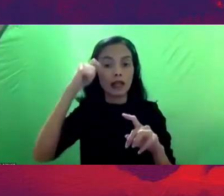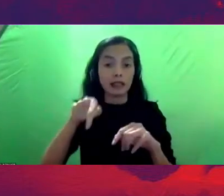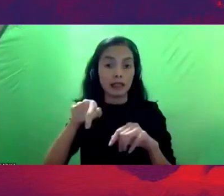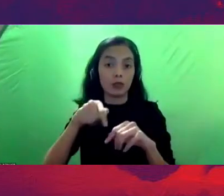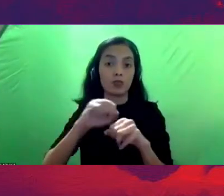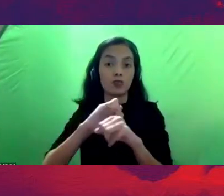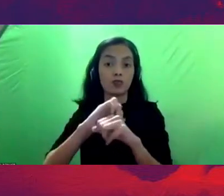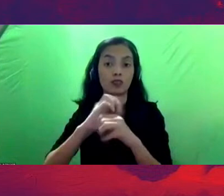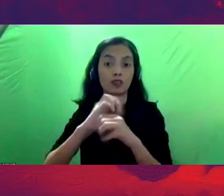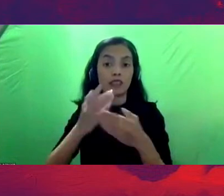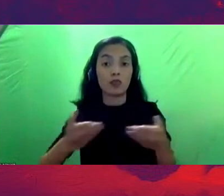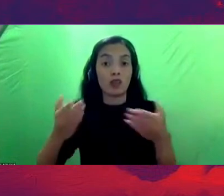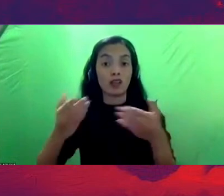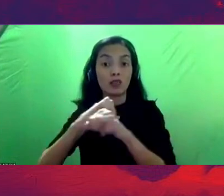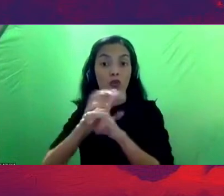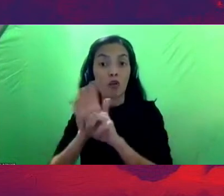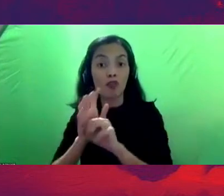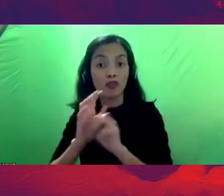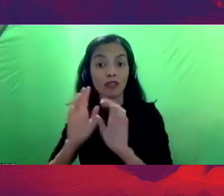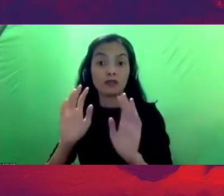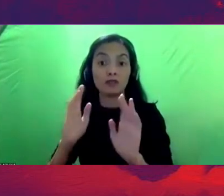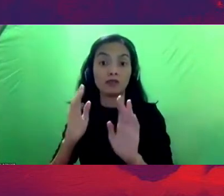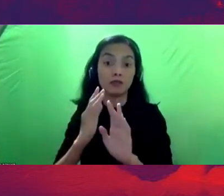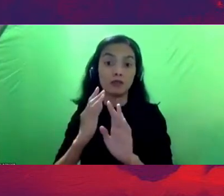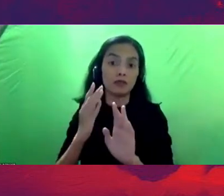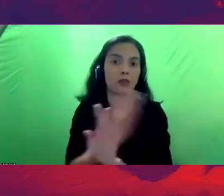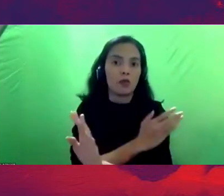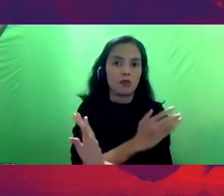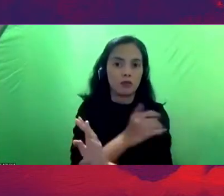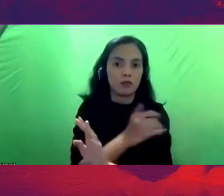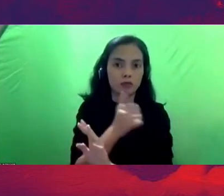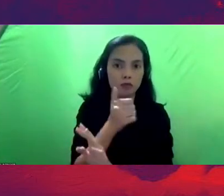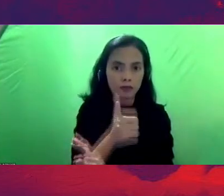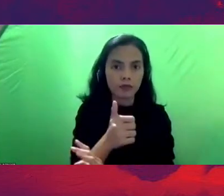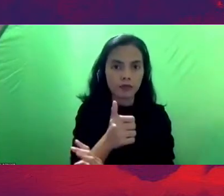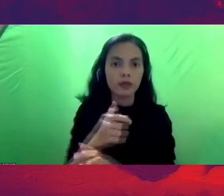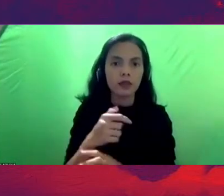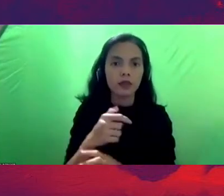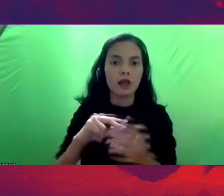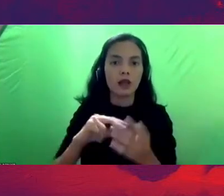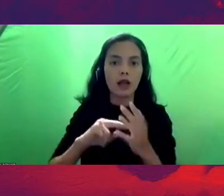pre-pandemic data, but I think one of the things to celebrate, as